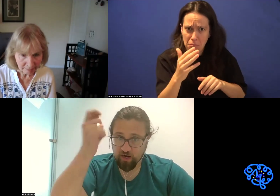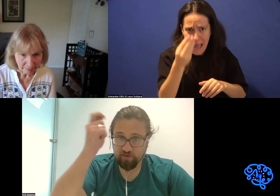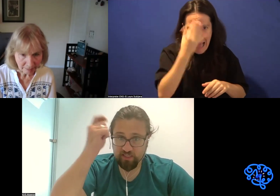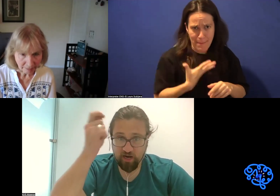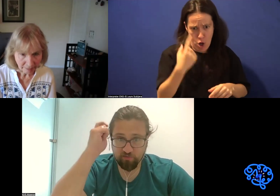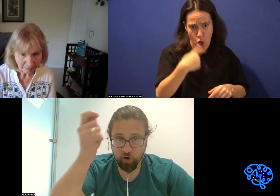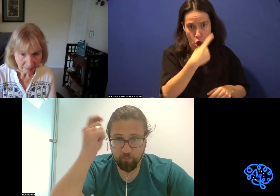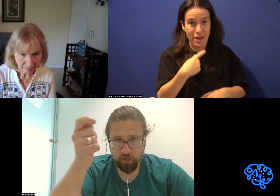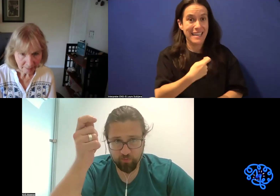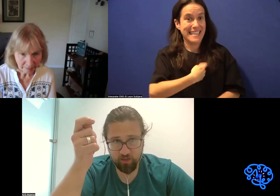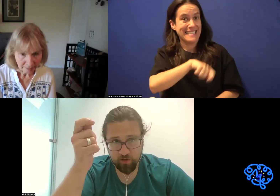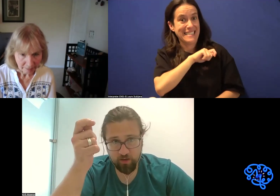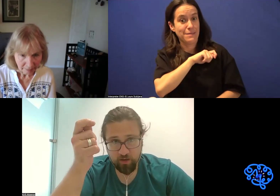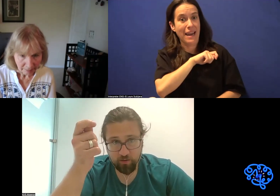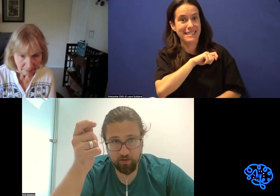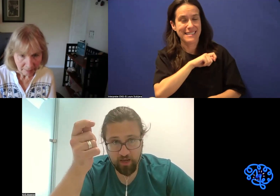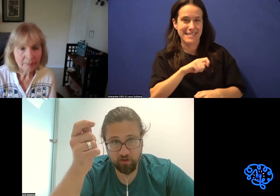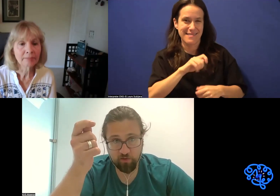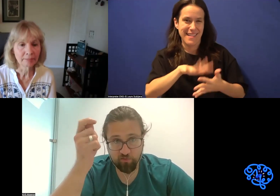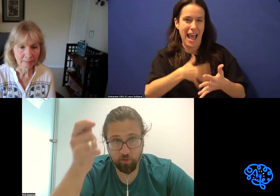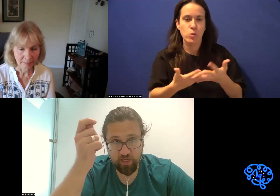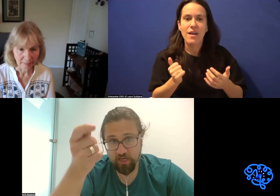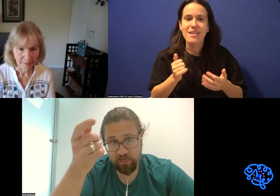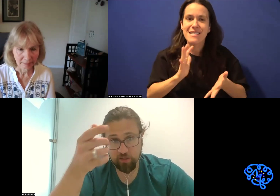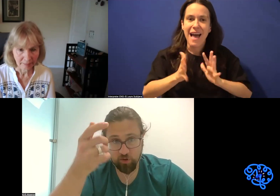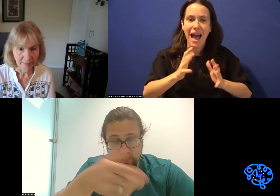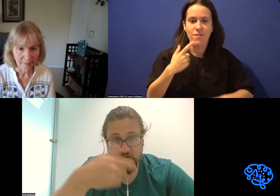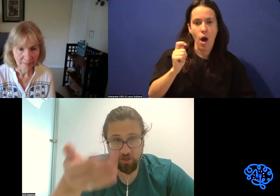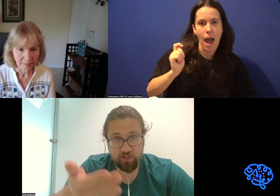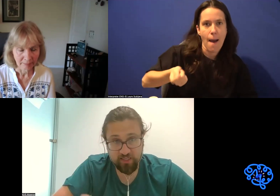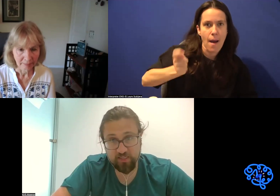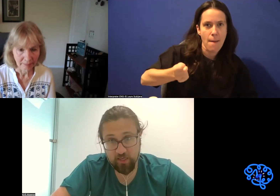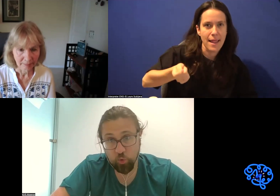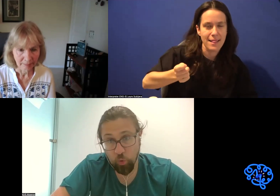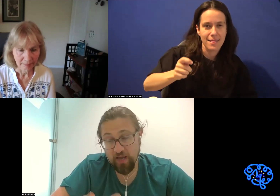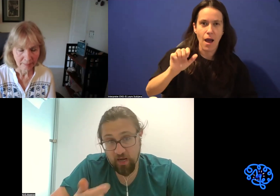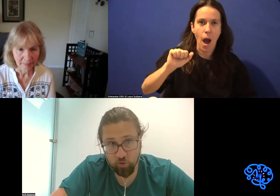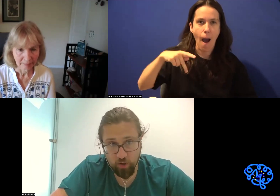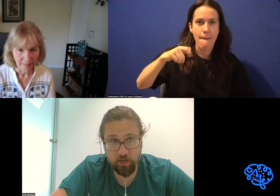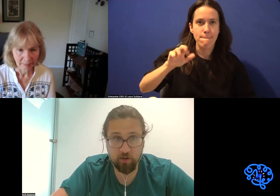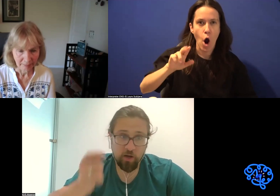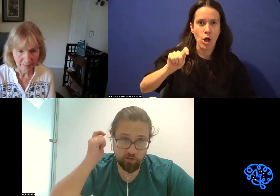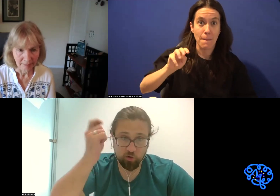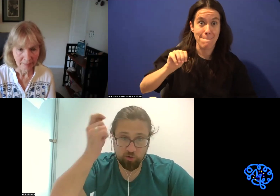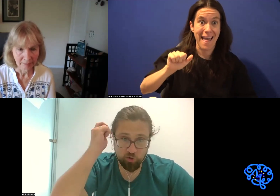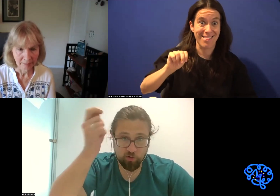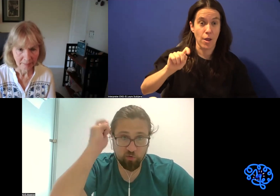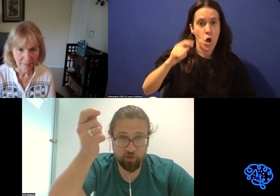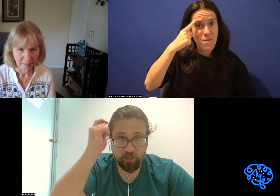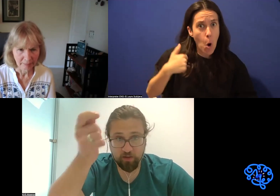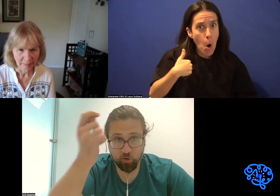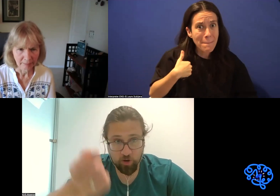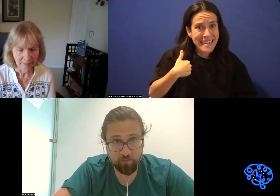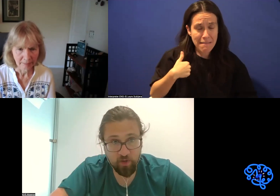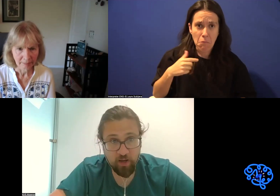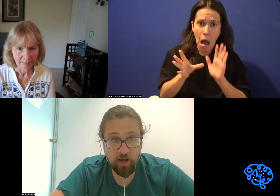language, we have a sign for apartment that for me, as a non-signer, does seem quite iconic. So you're sort of